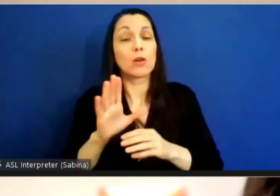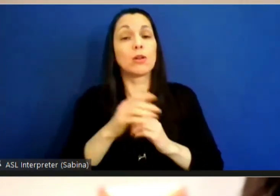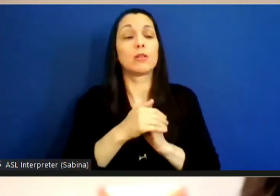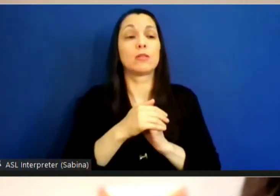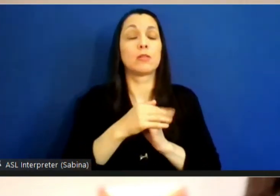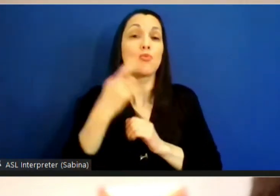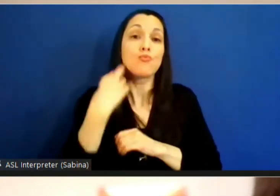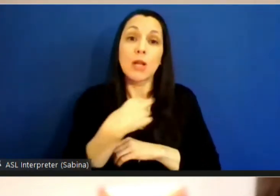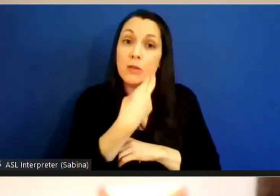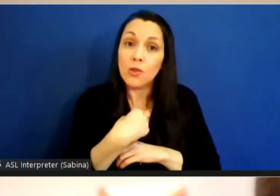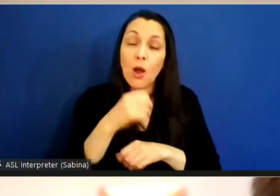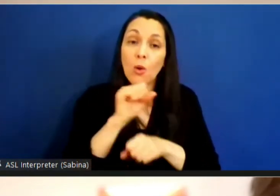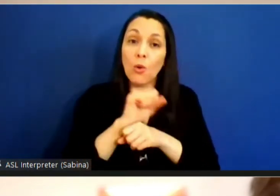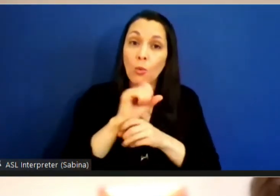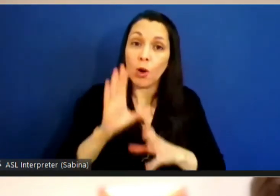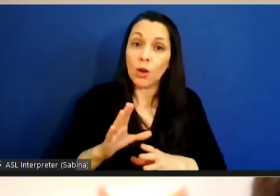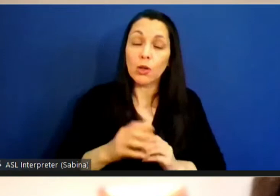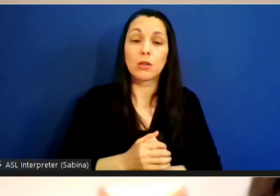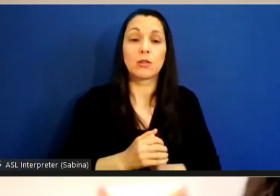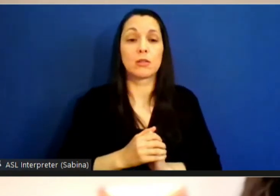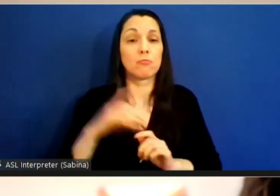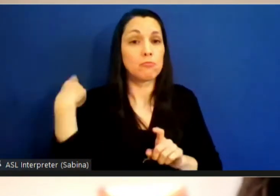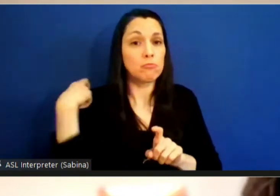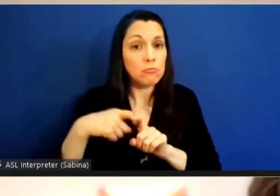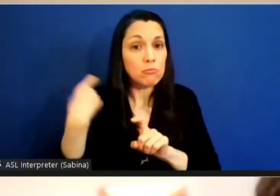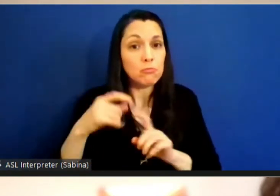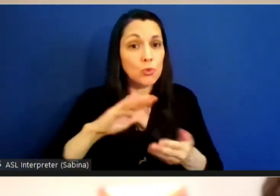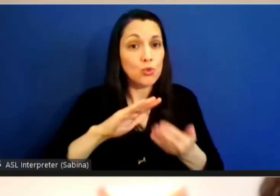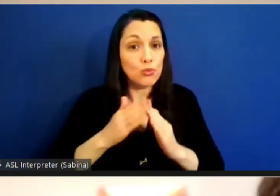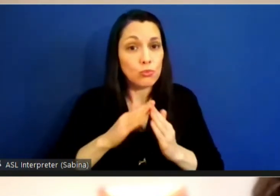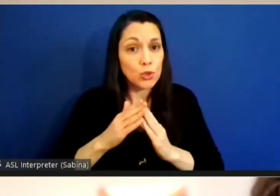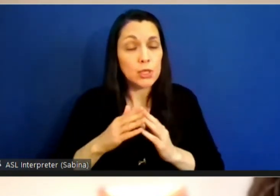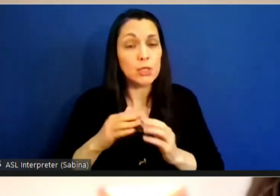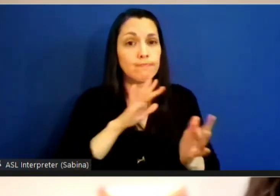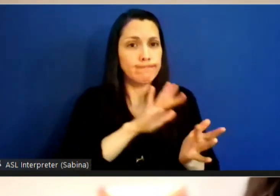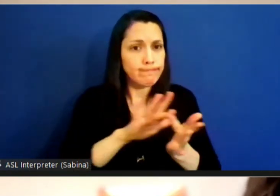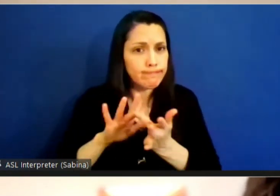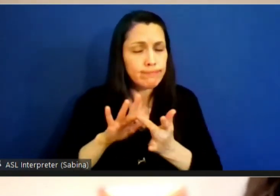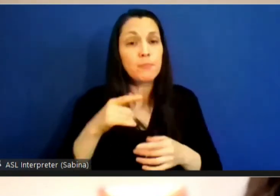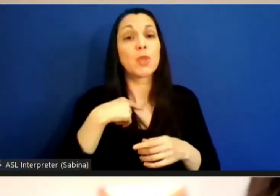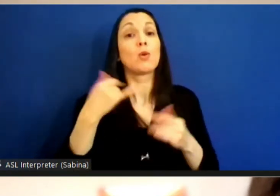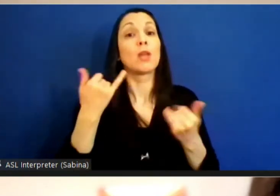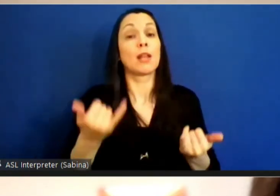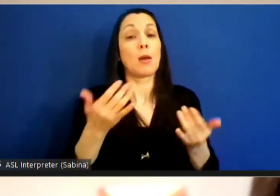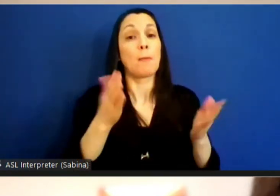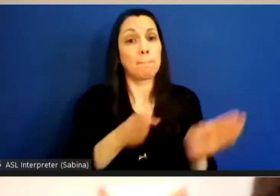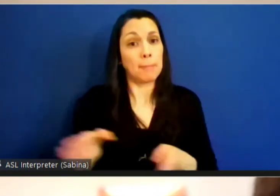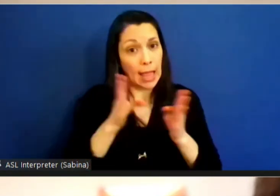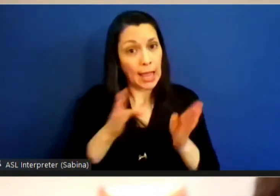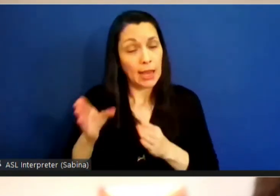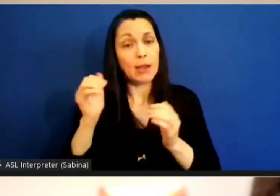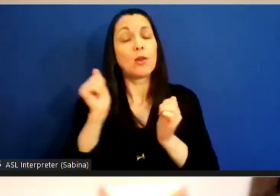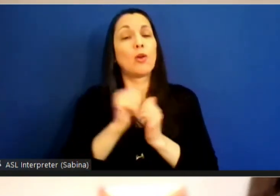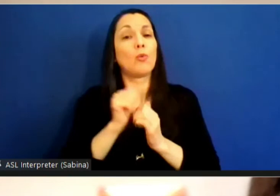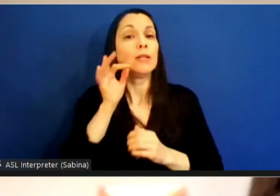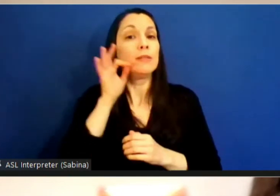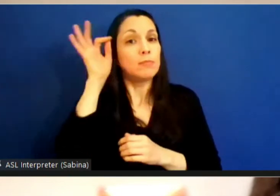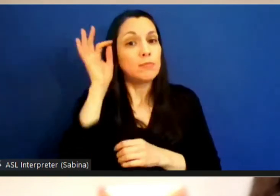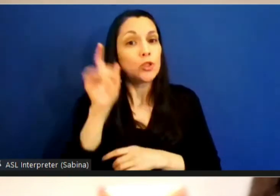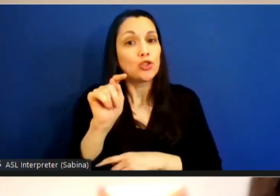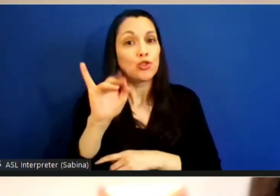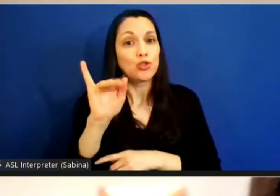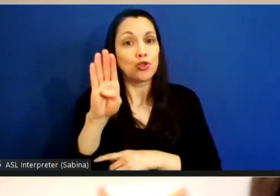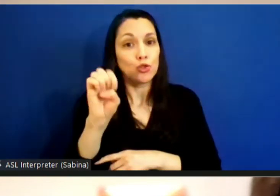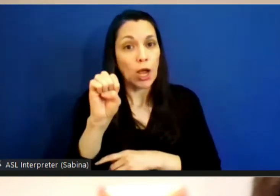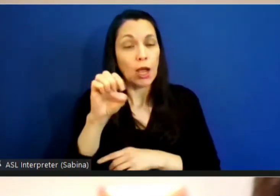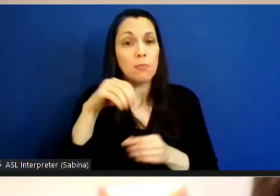workers, as well as the Hispanic community, and we are now planning events together with the Native American tribes in Hopland